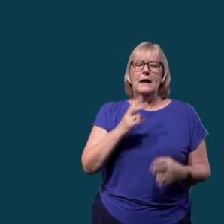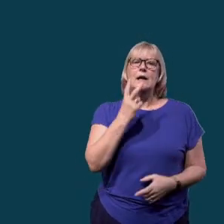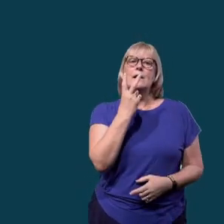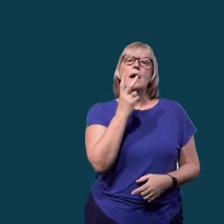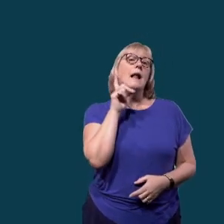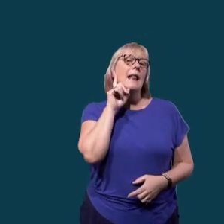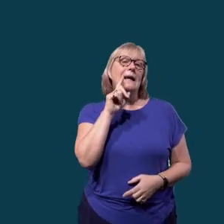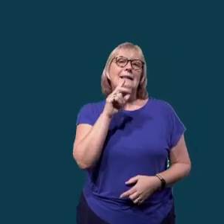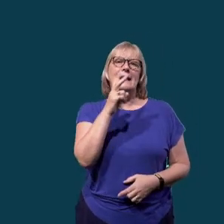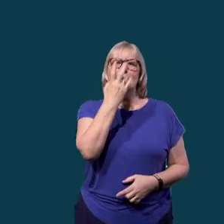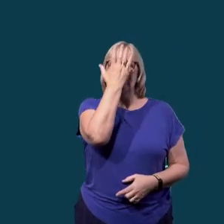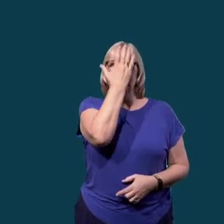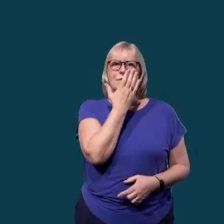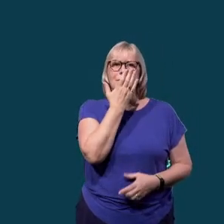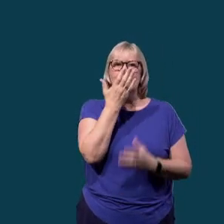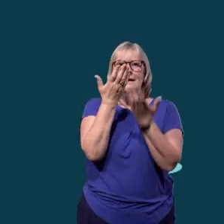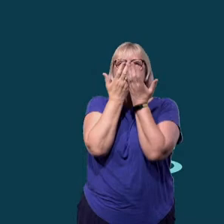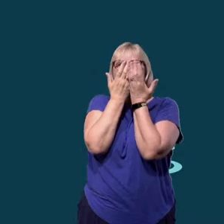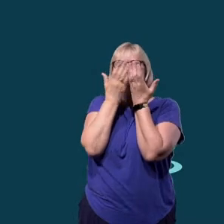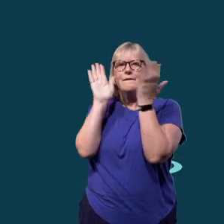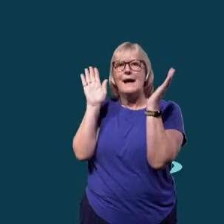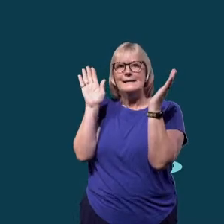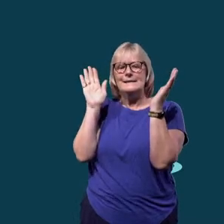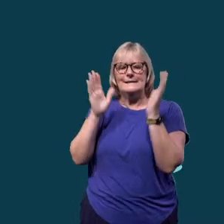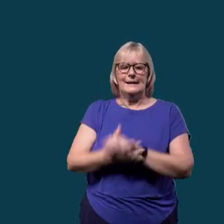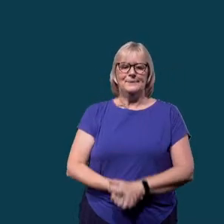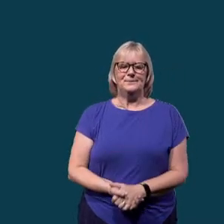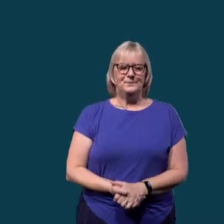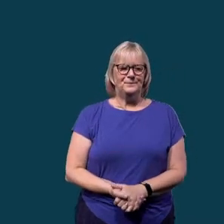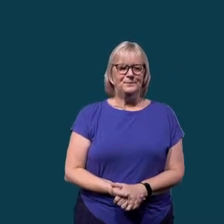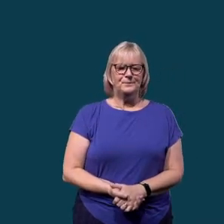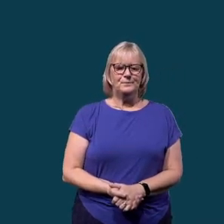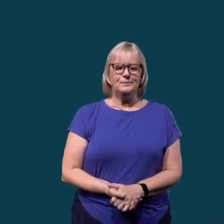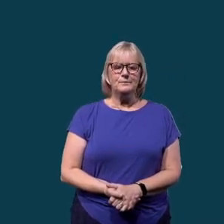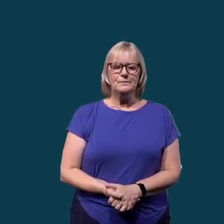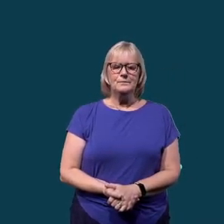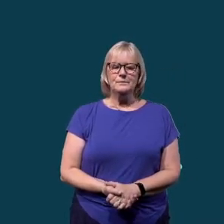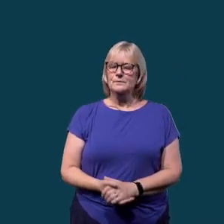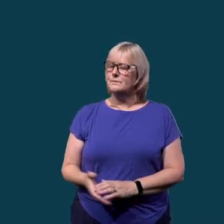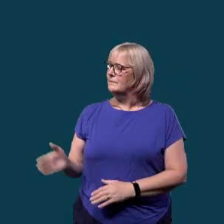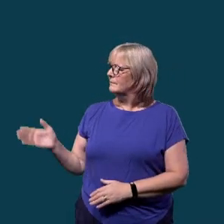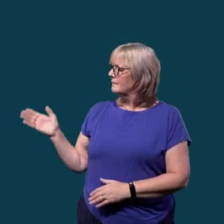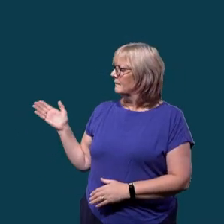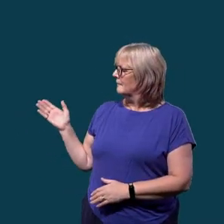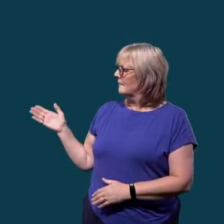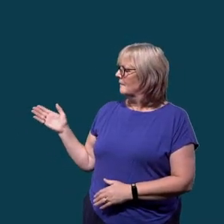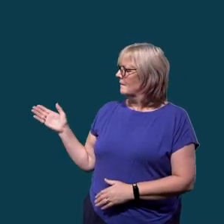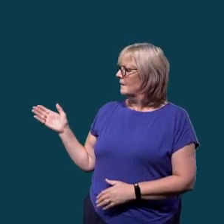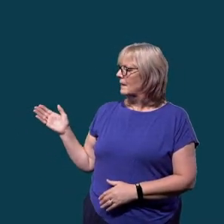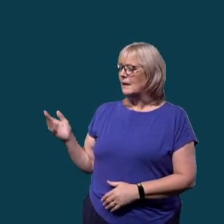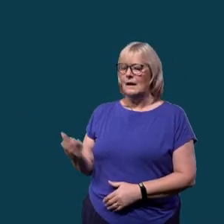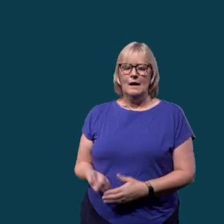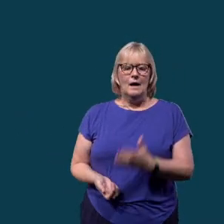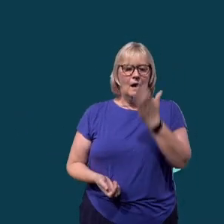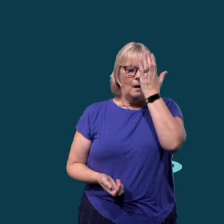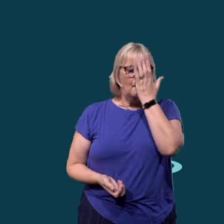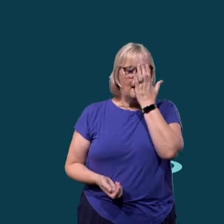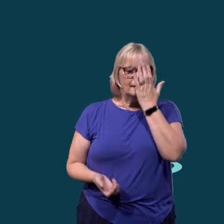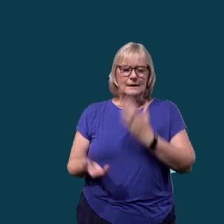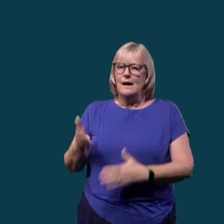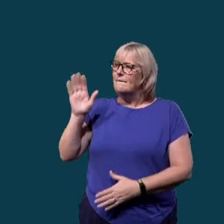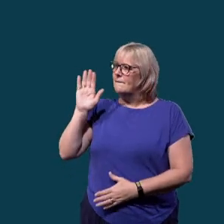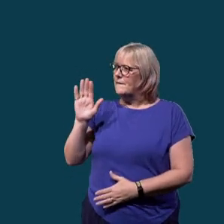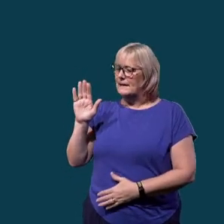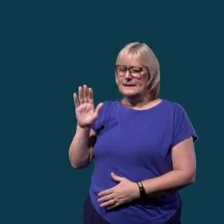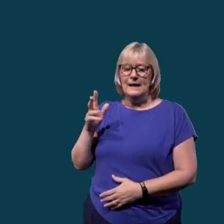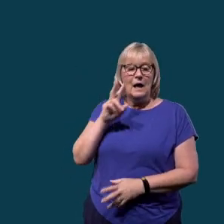lady? And just make sure you can see, please, both faces. You've just got, just turn to the person next to you and make sure you can see